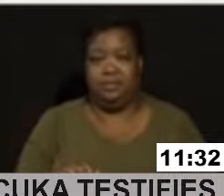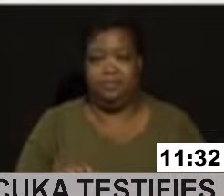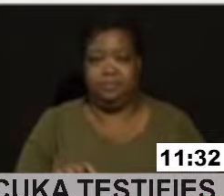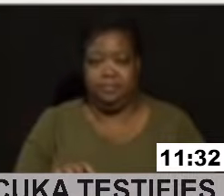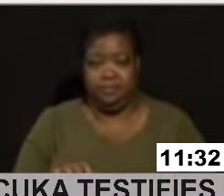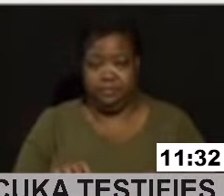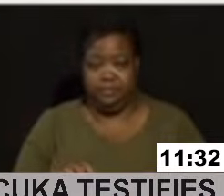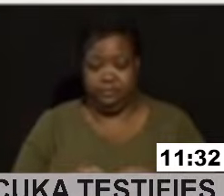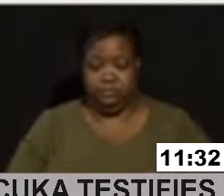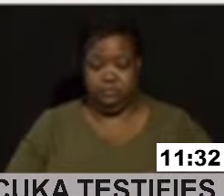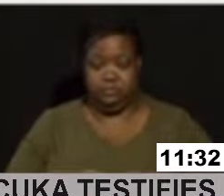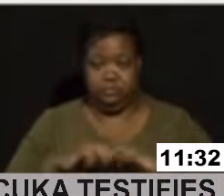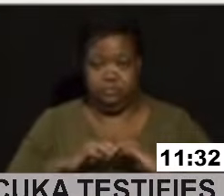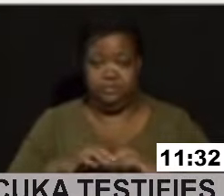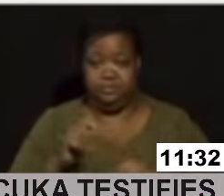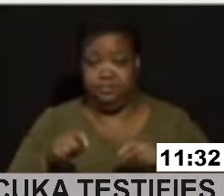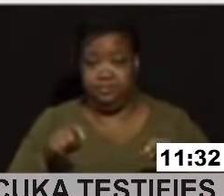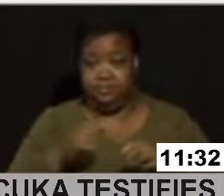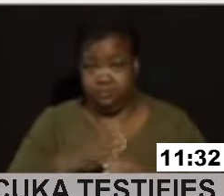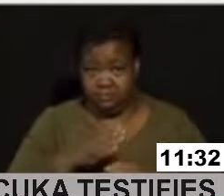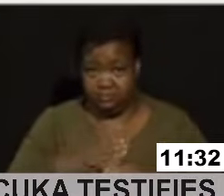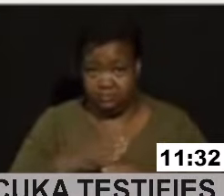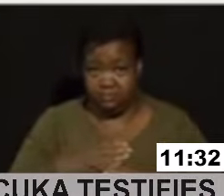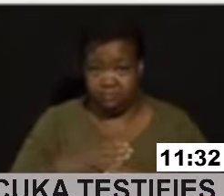the people who were working there.